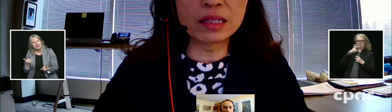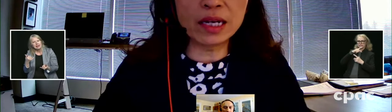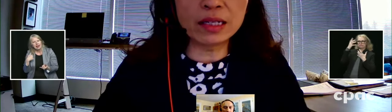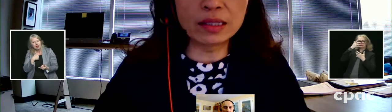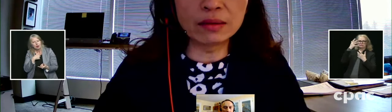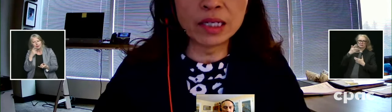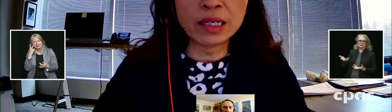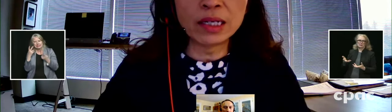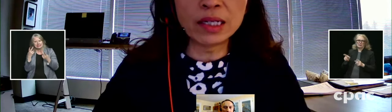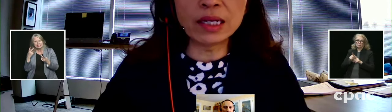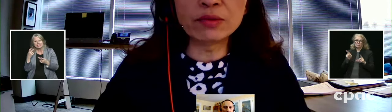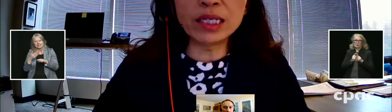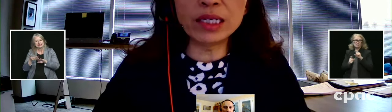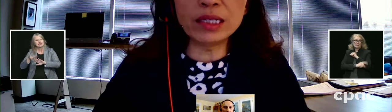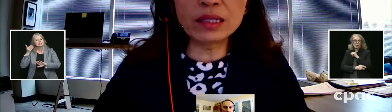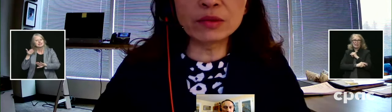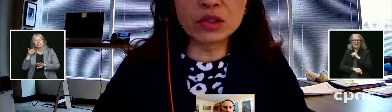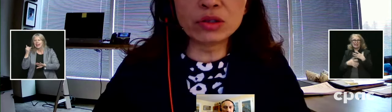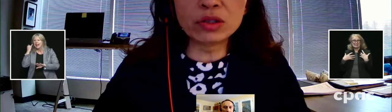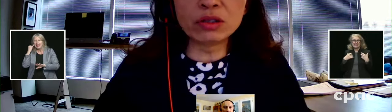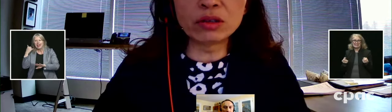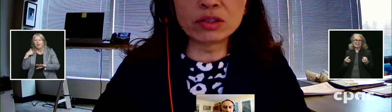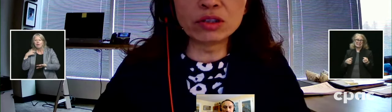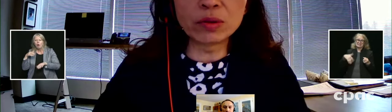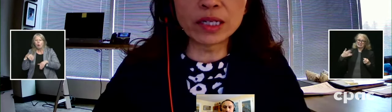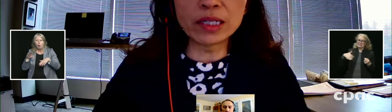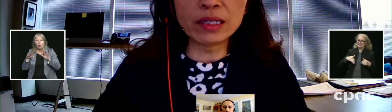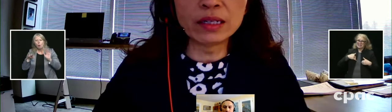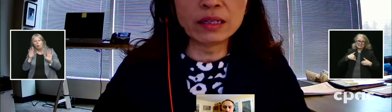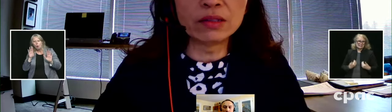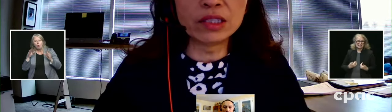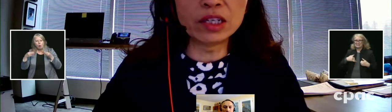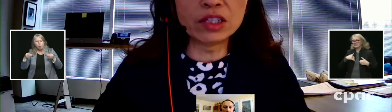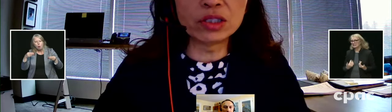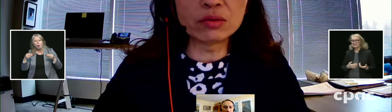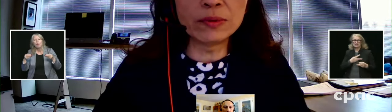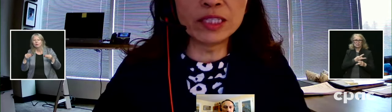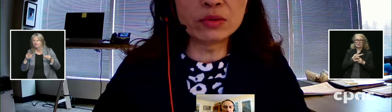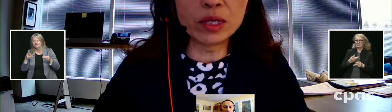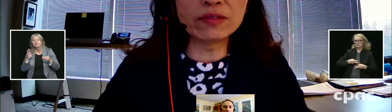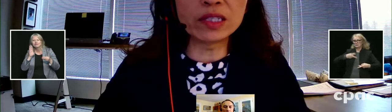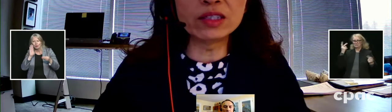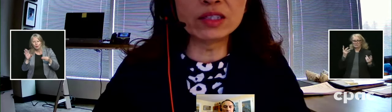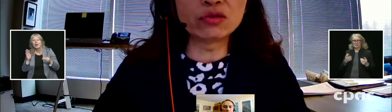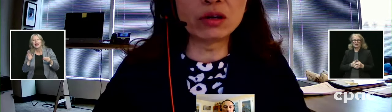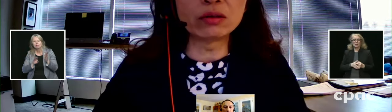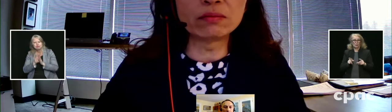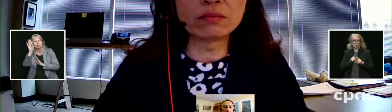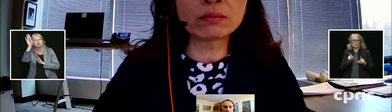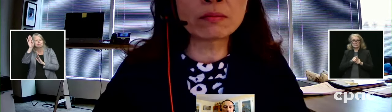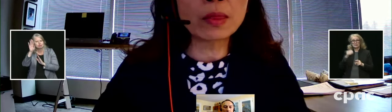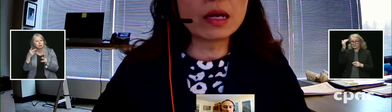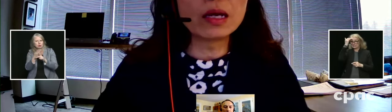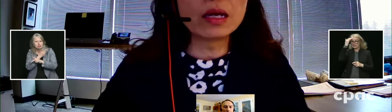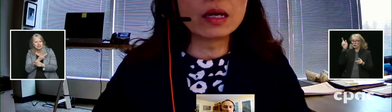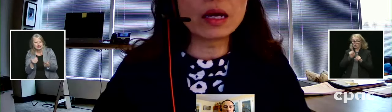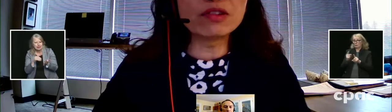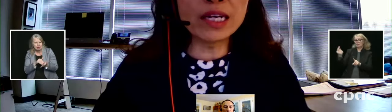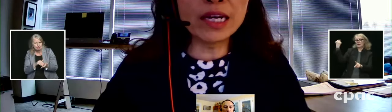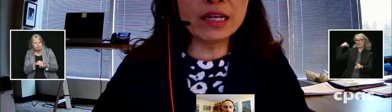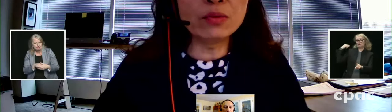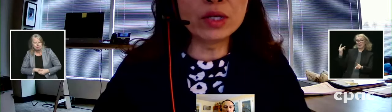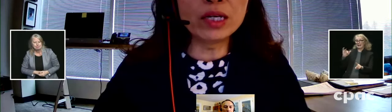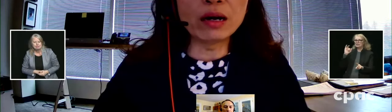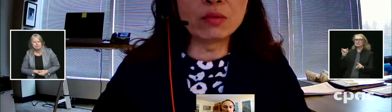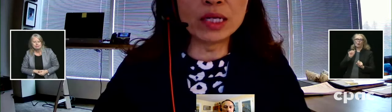the last time, that if we ease up too soon or too quickly, resurgence will be swift and strong. Every